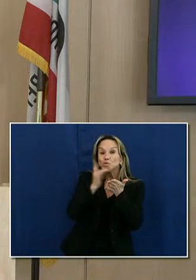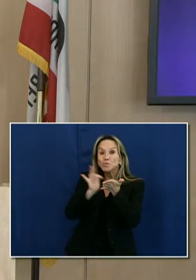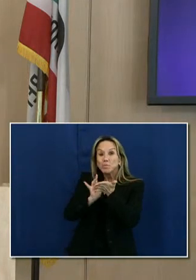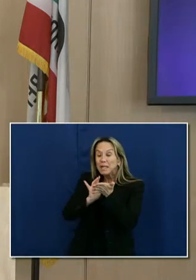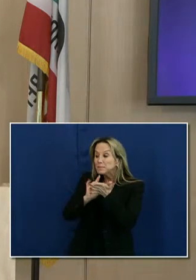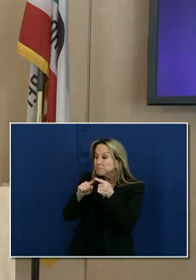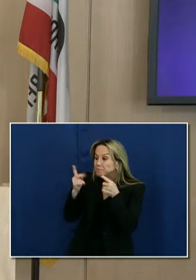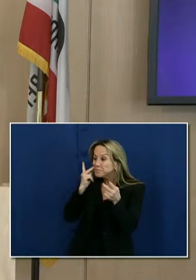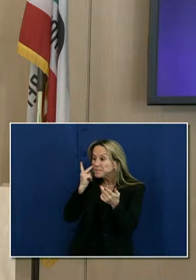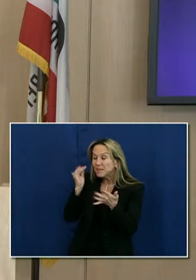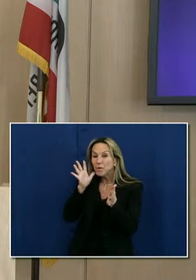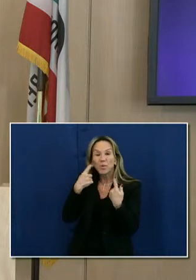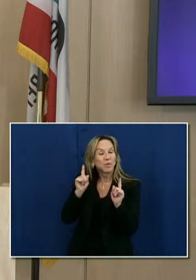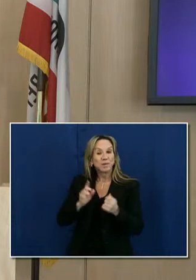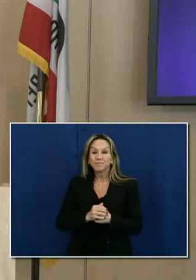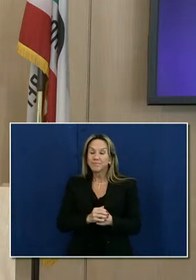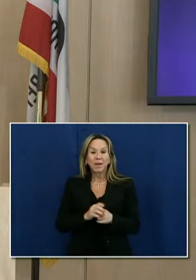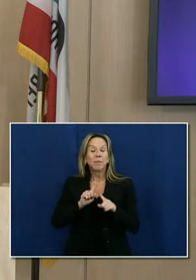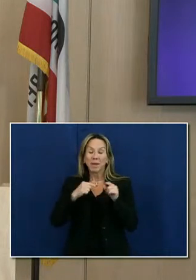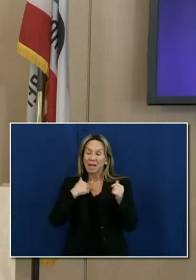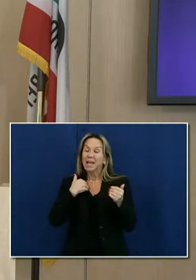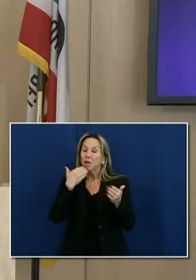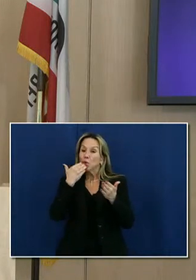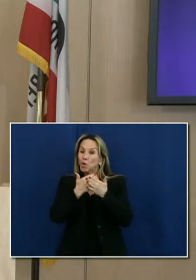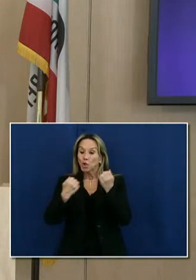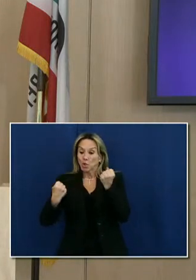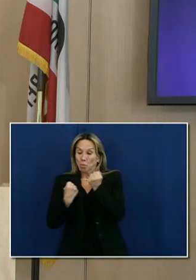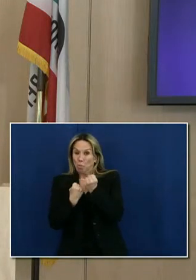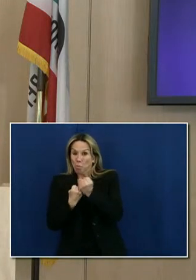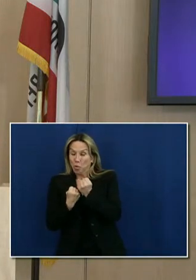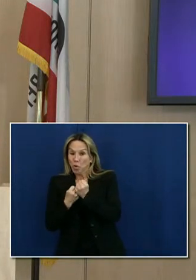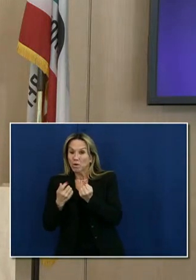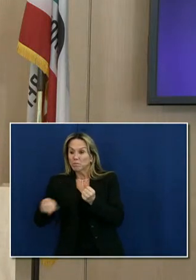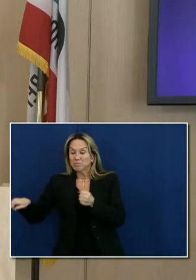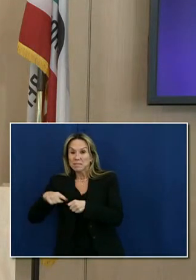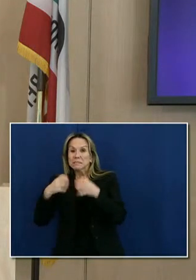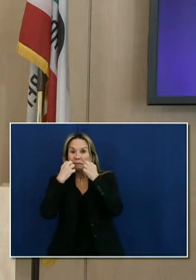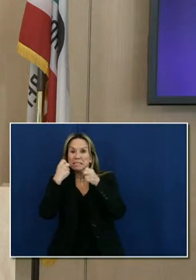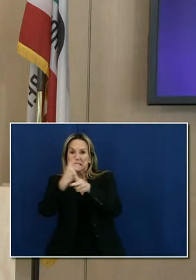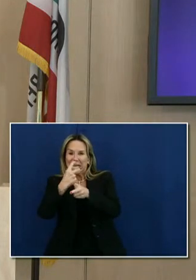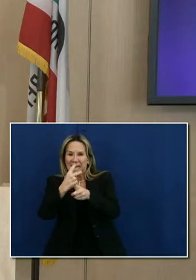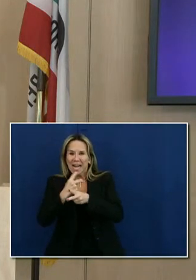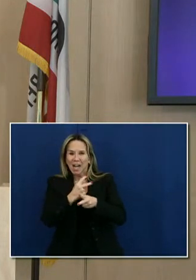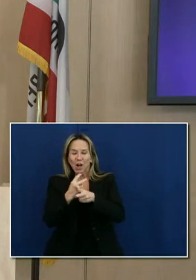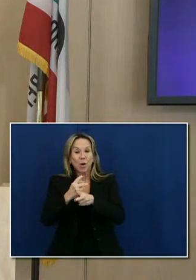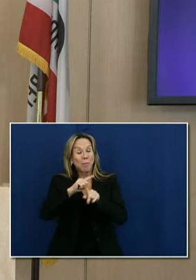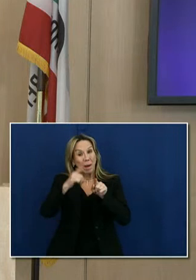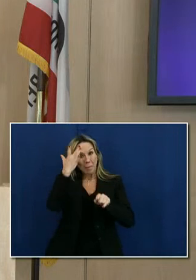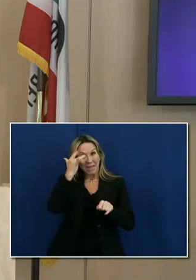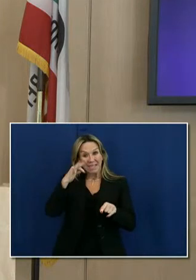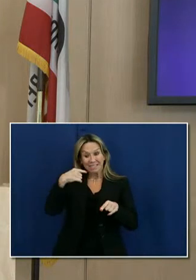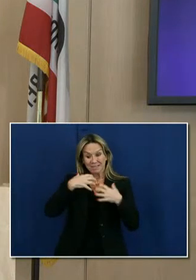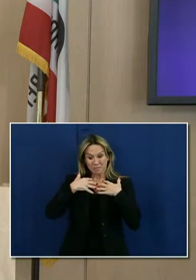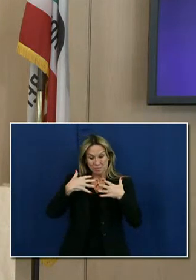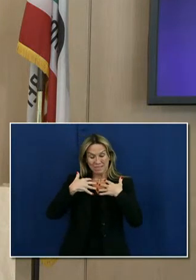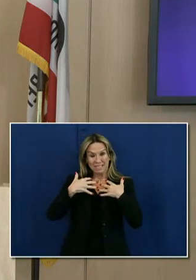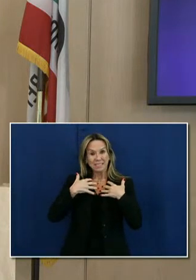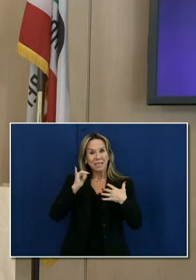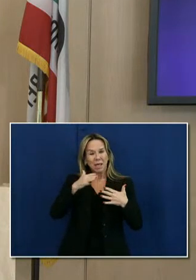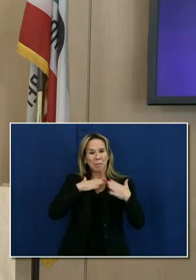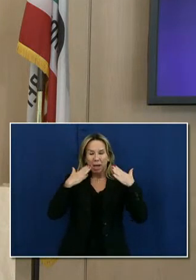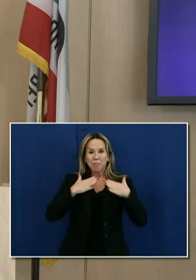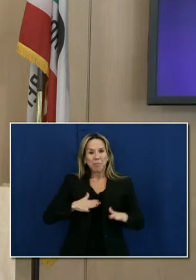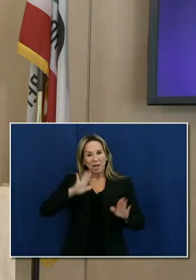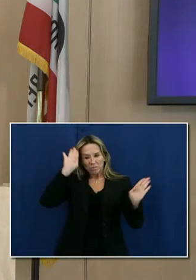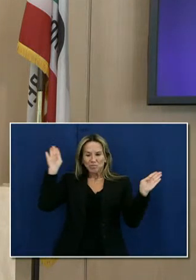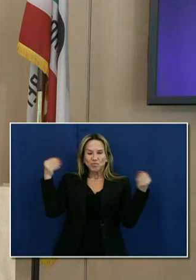care because in my case, my body was spending every ounce of energy it had to simply breathe and